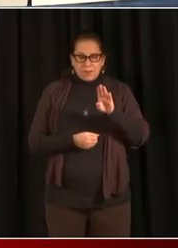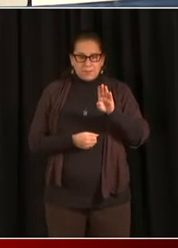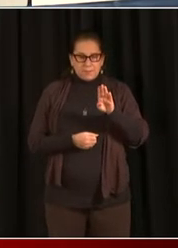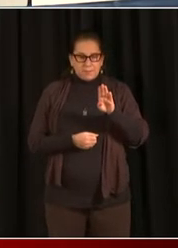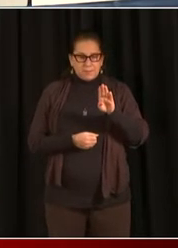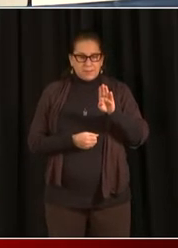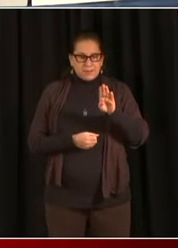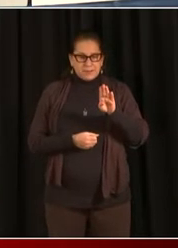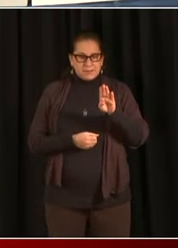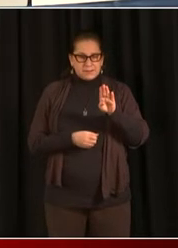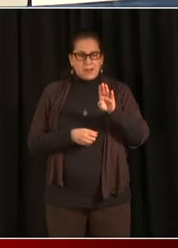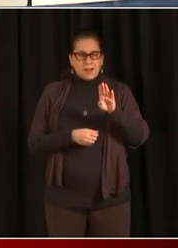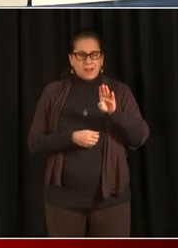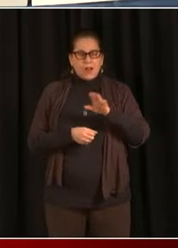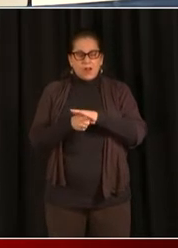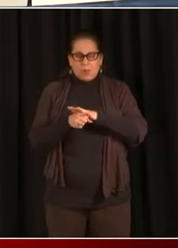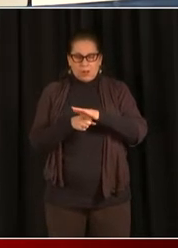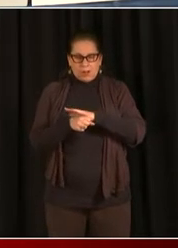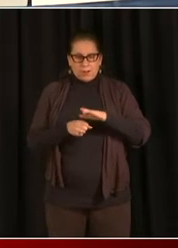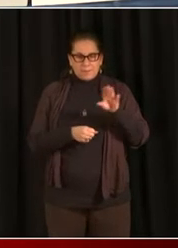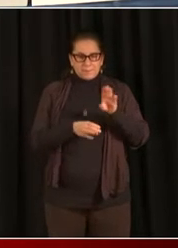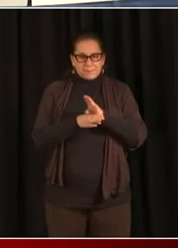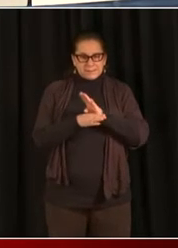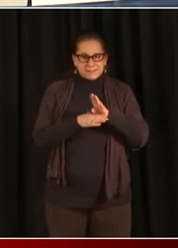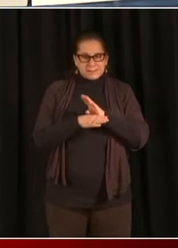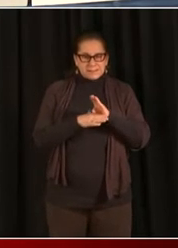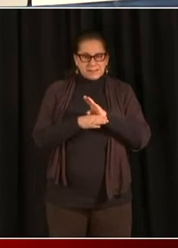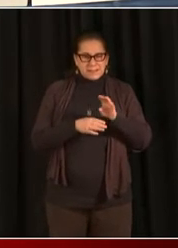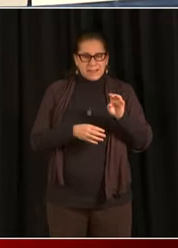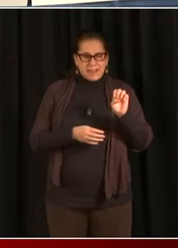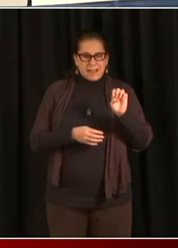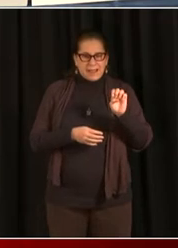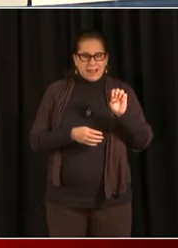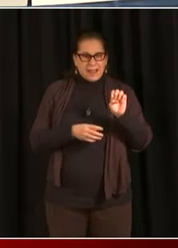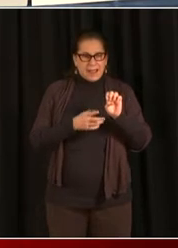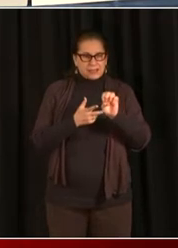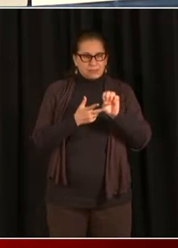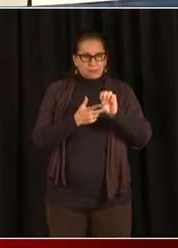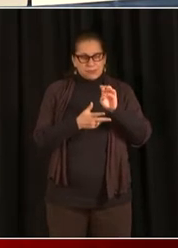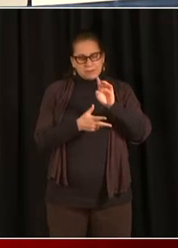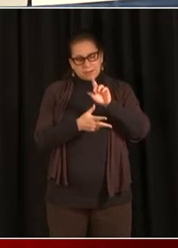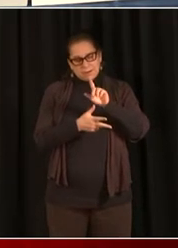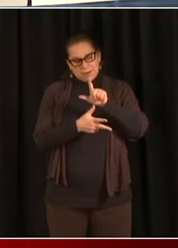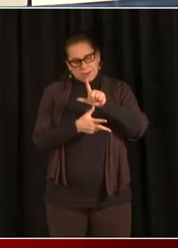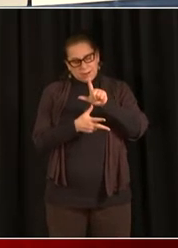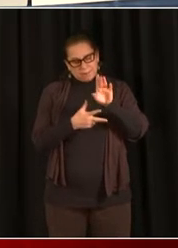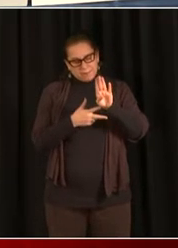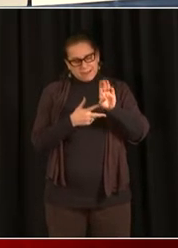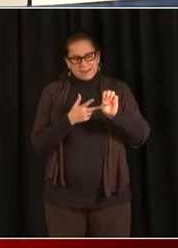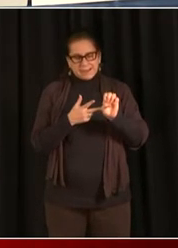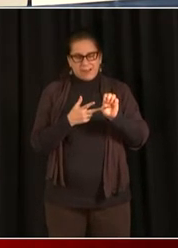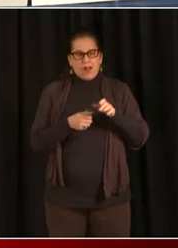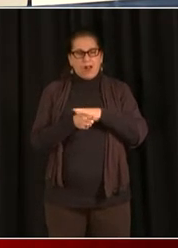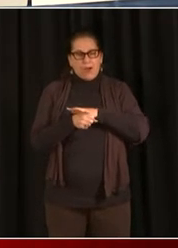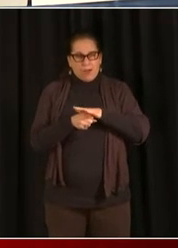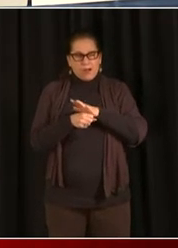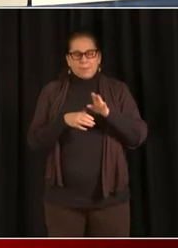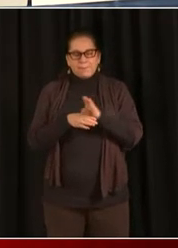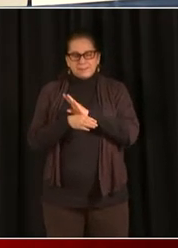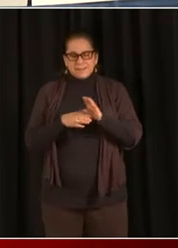There's additional information about what that means on the website. So if you go through that, you'll be able to see a